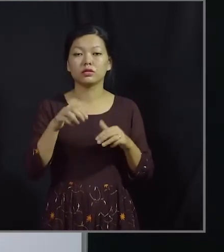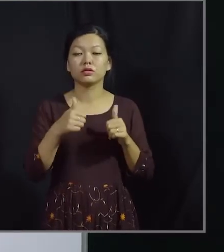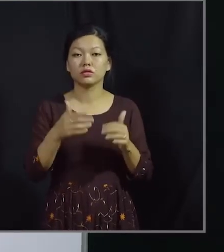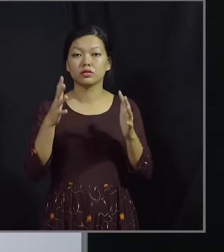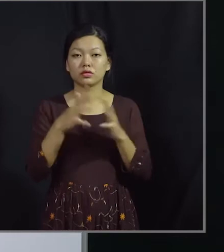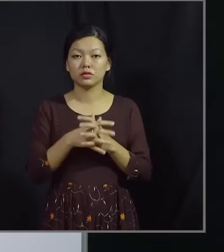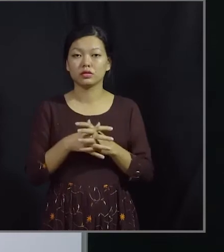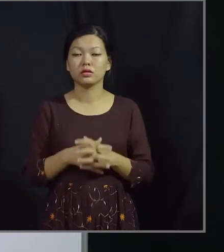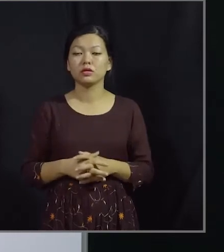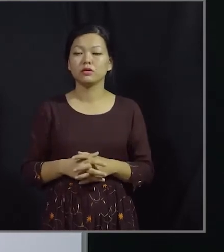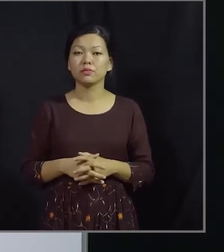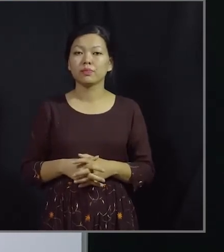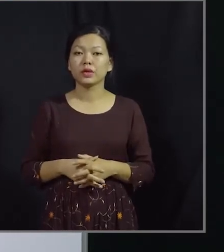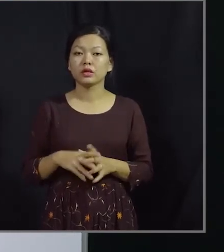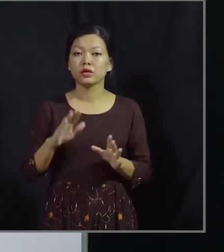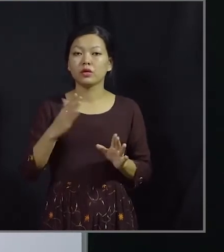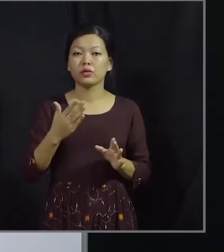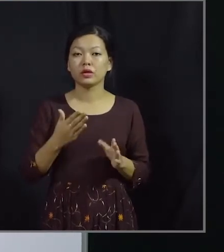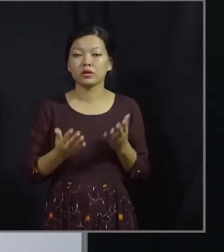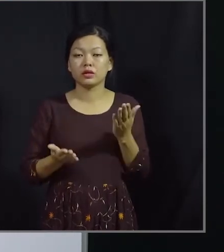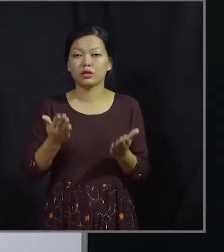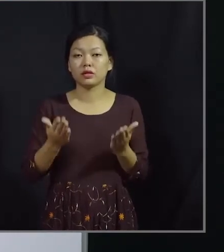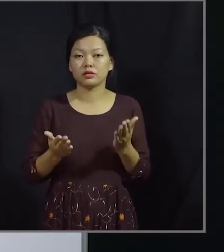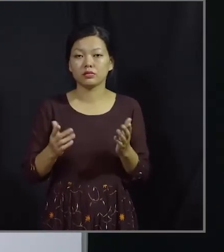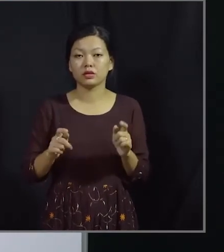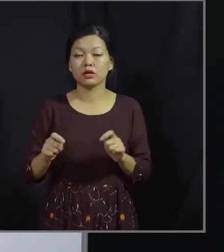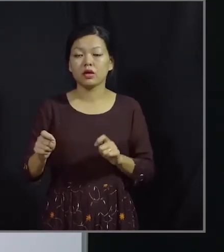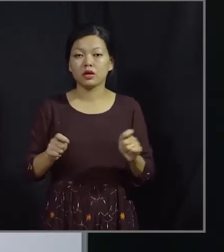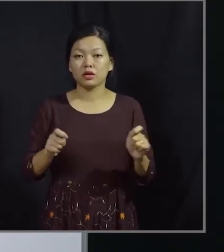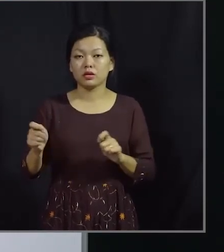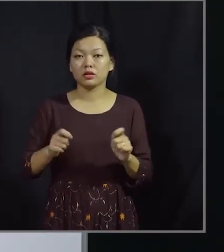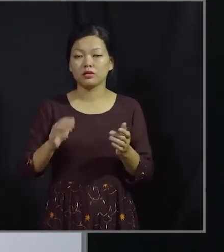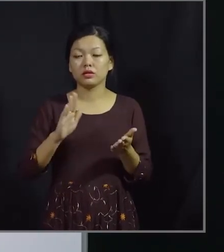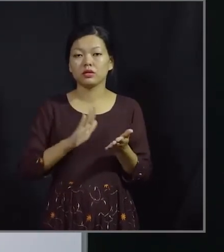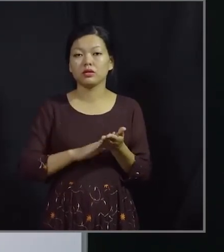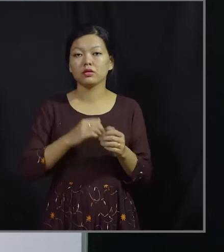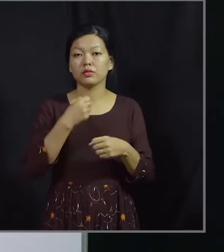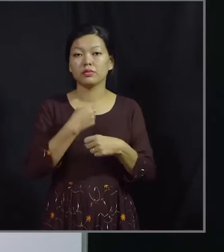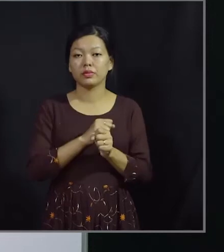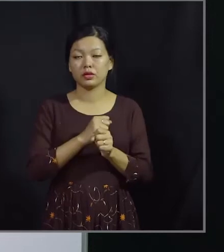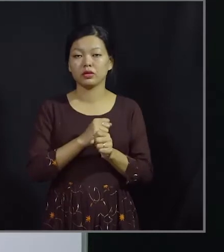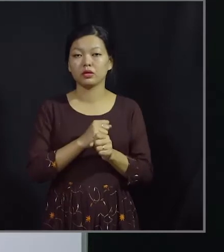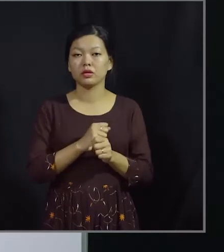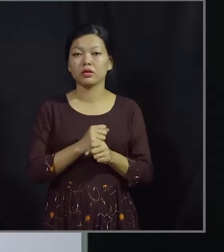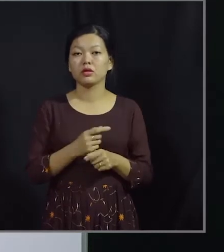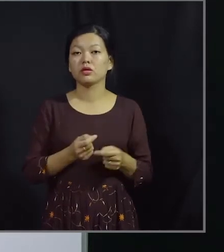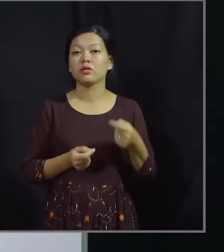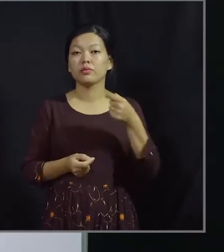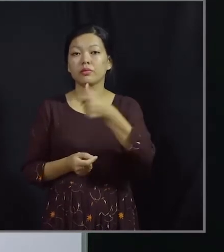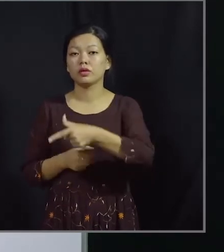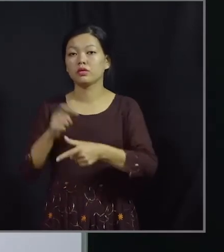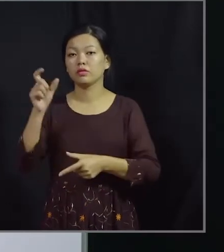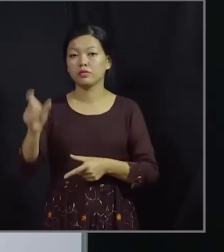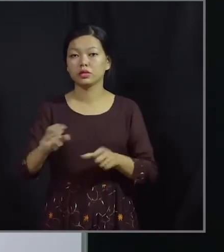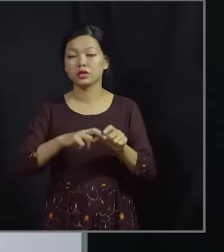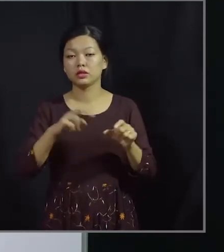this, when we make an adjustment for a goodwill, first we will have to calculate gaining ratio and